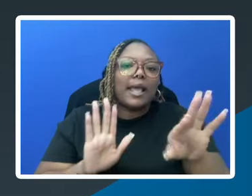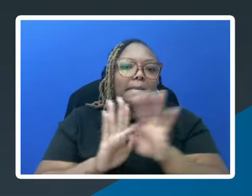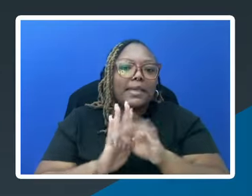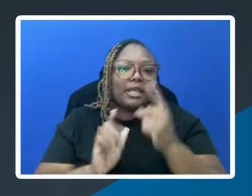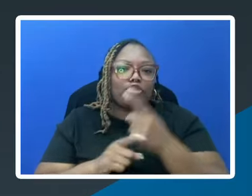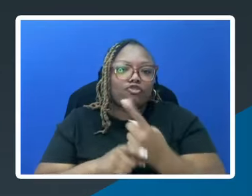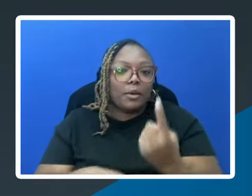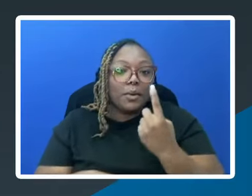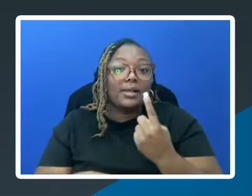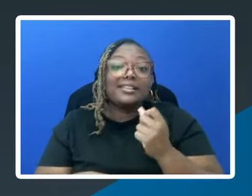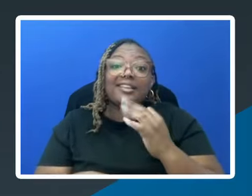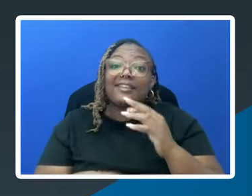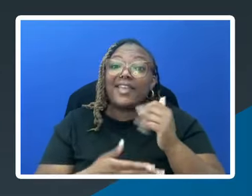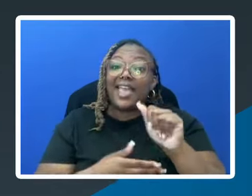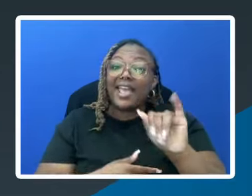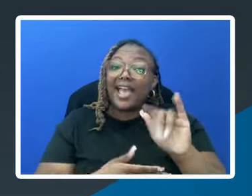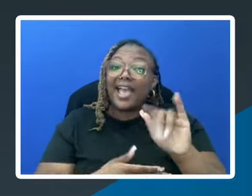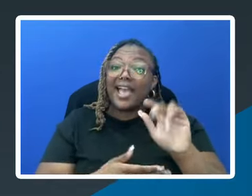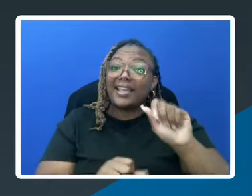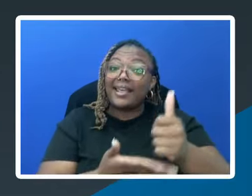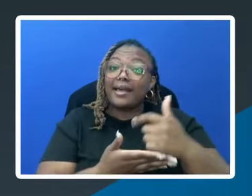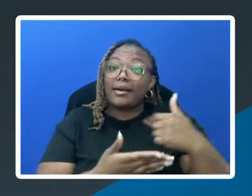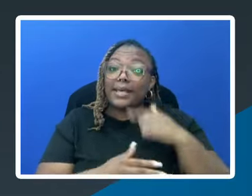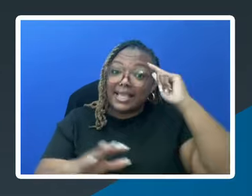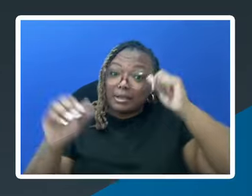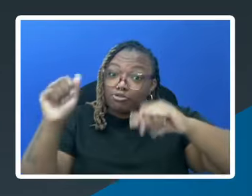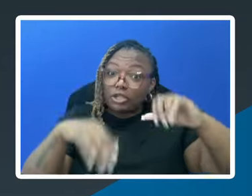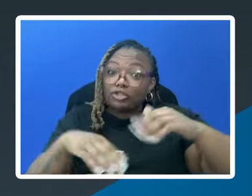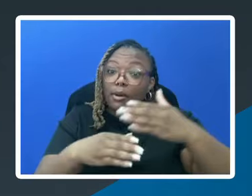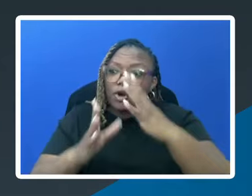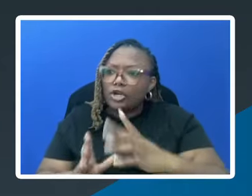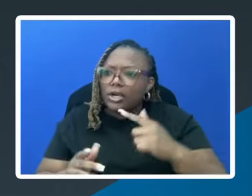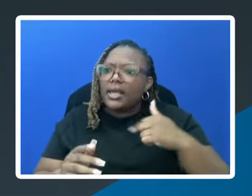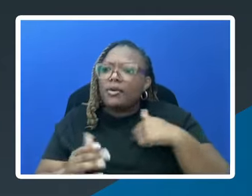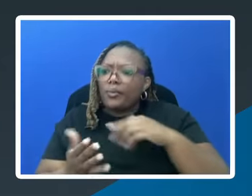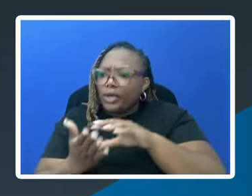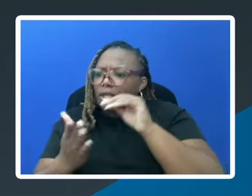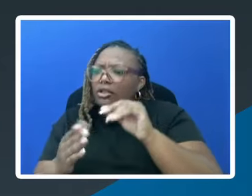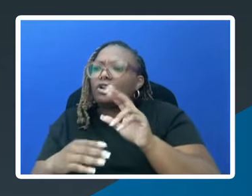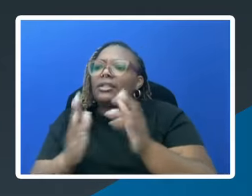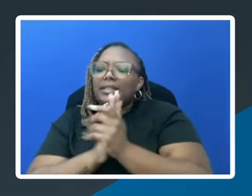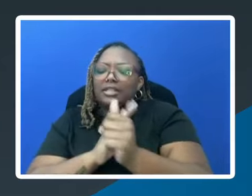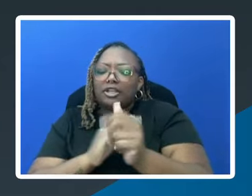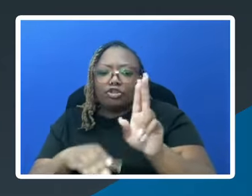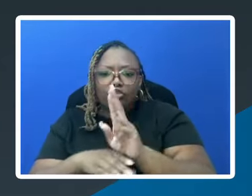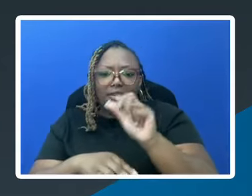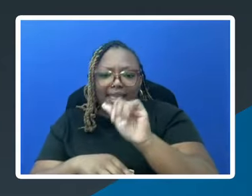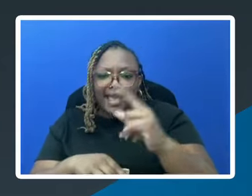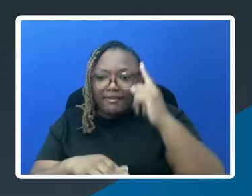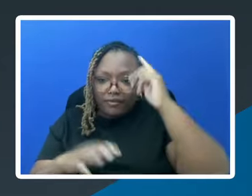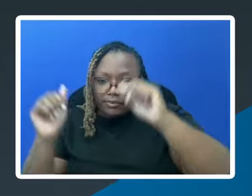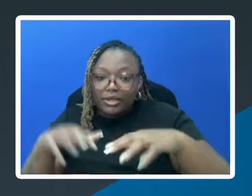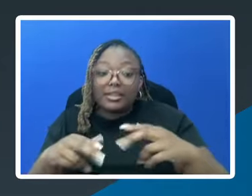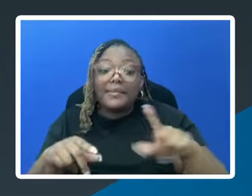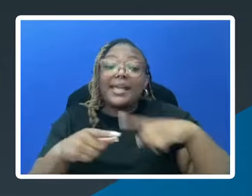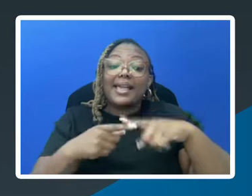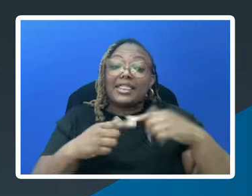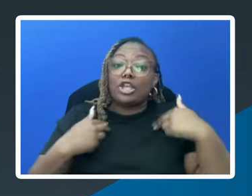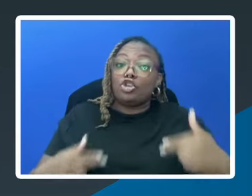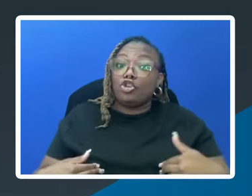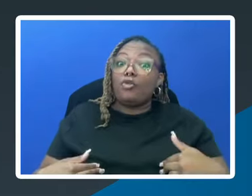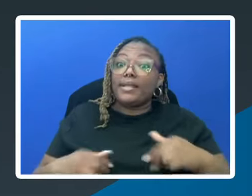help us as a brainstorming partner, if we can learn the skill of using AI as a brainstorming partner, and let humans do what humans are uniquely skilled